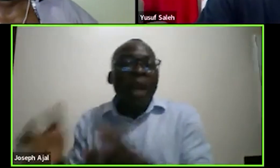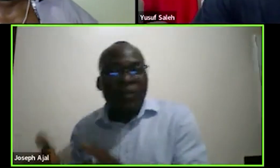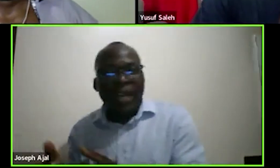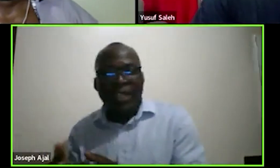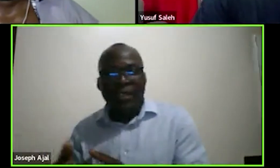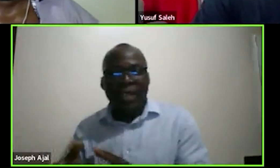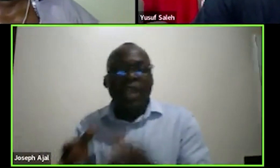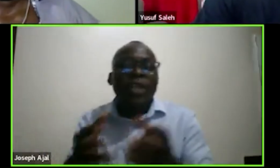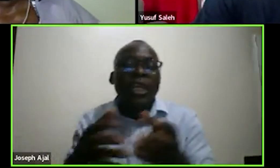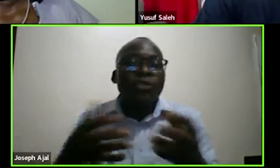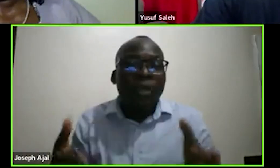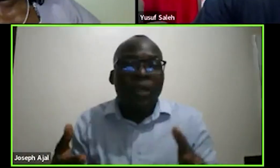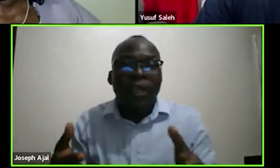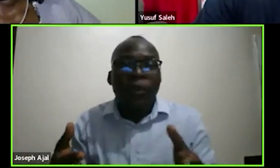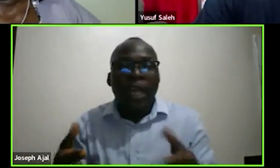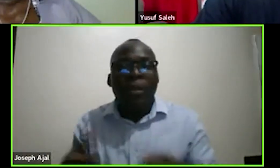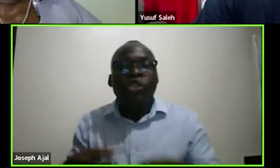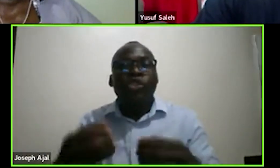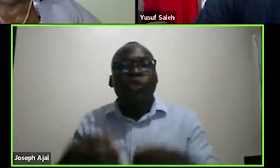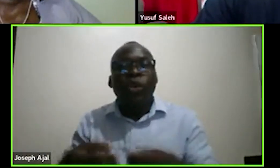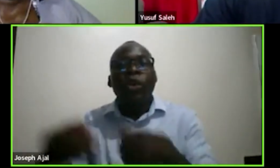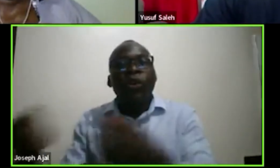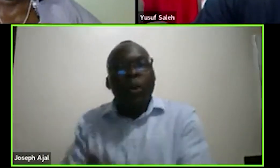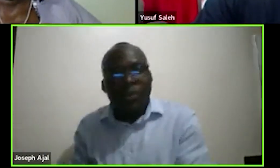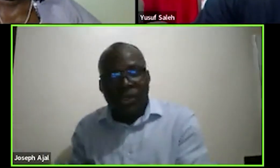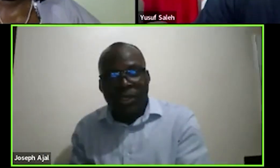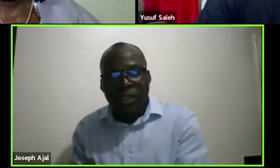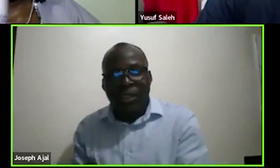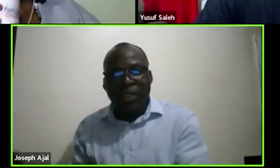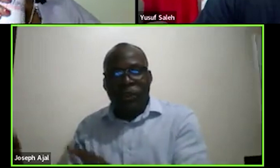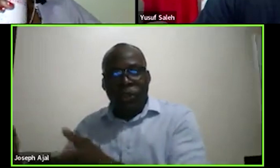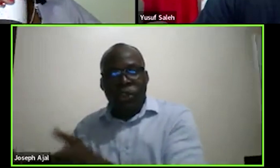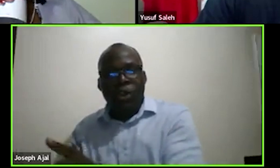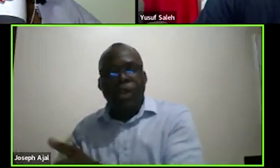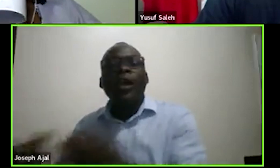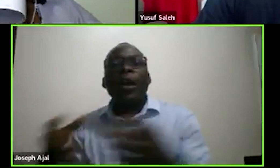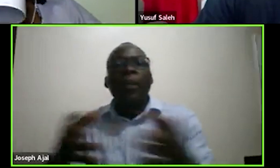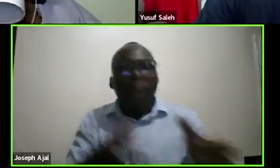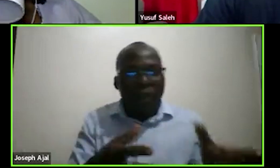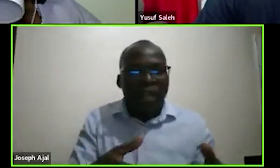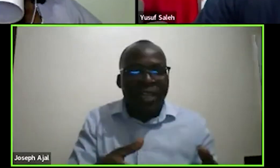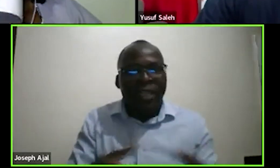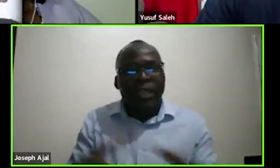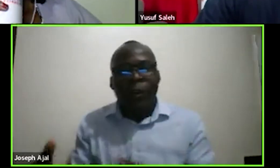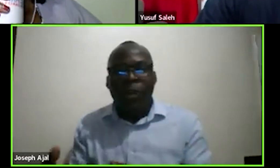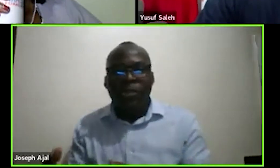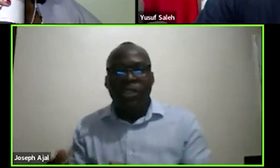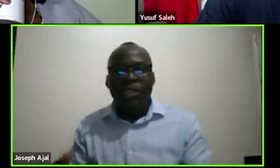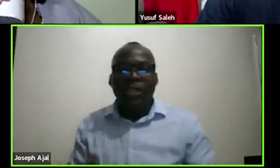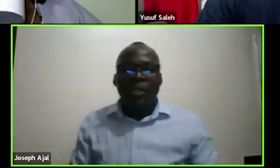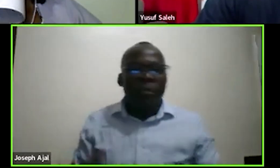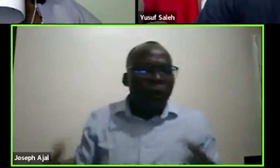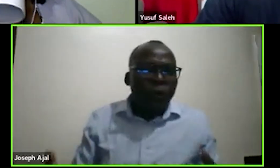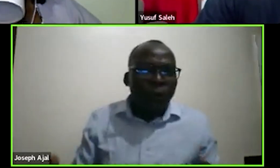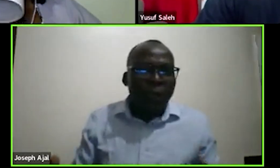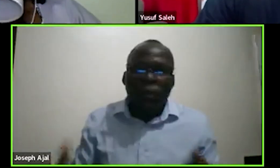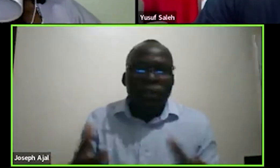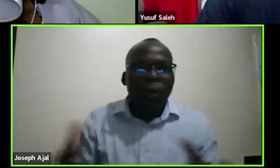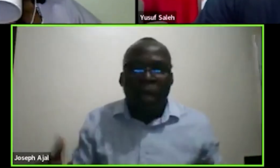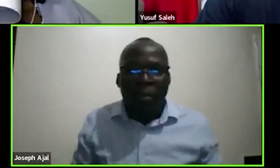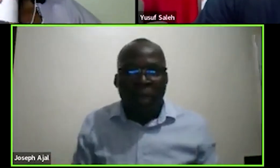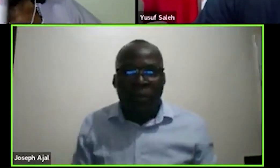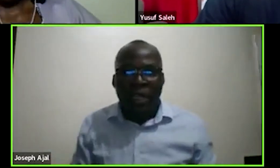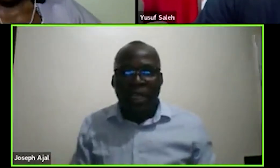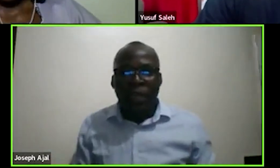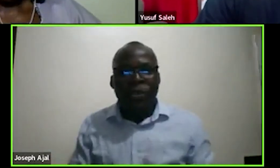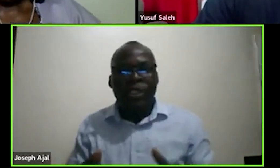as Puff Daddy. Actually, his real legal name is Sean Combs. So Sean Puff Daddy Combs. Before you knew it, he was no